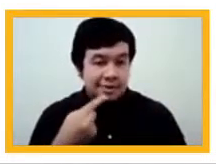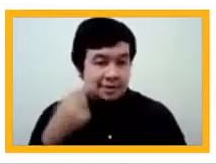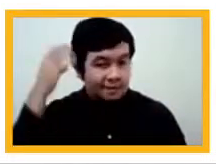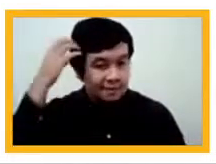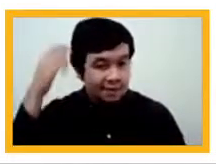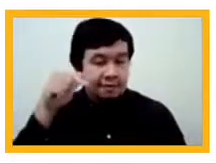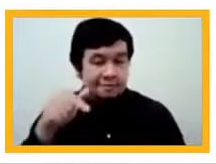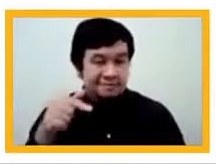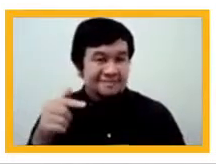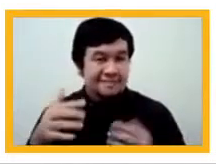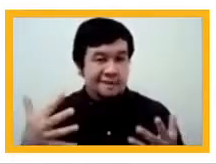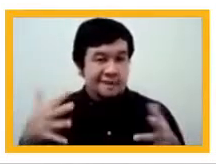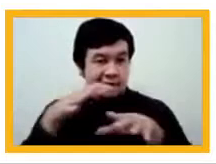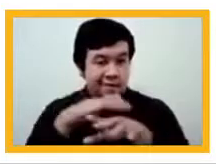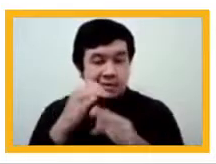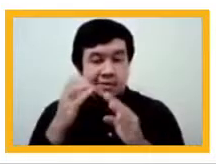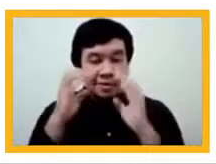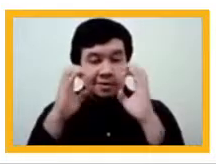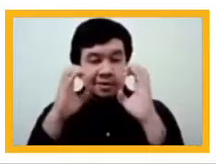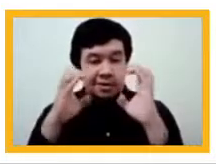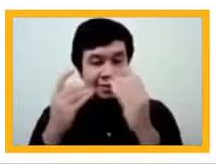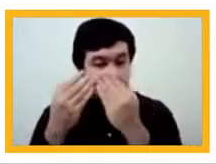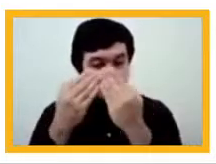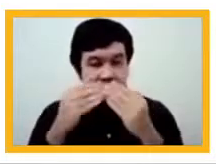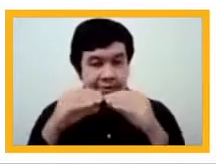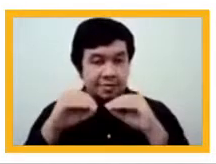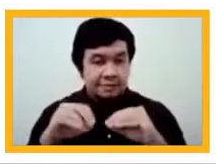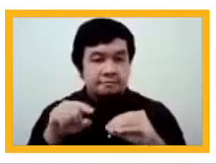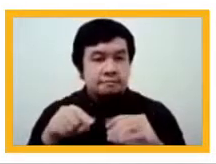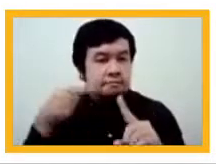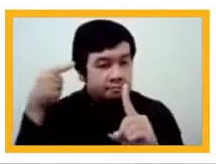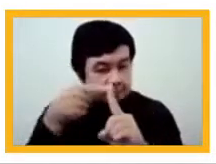and develop new innovative